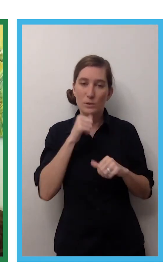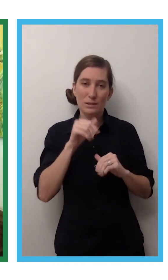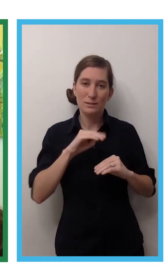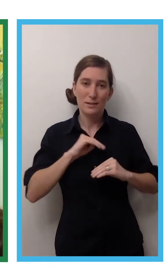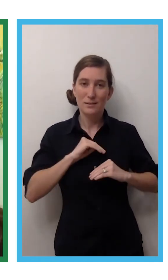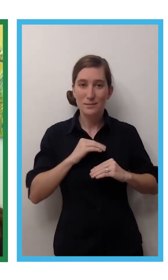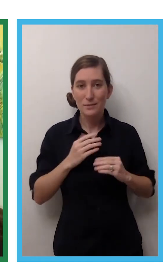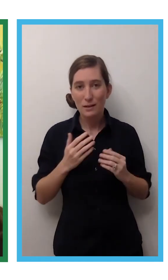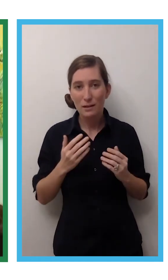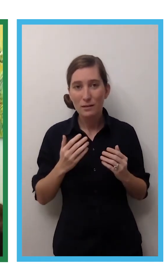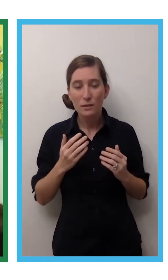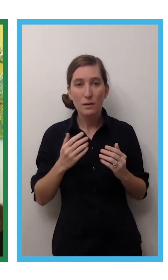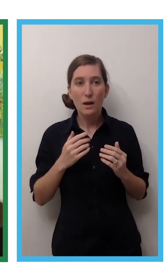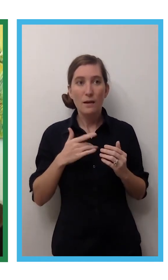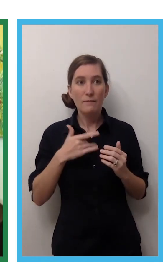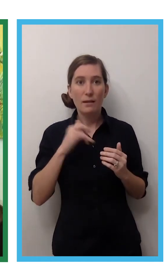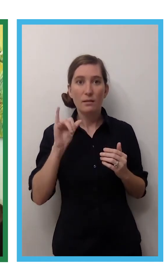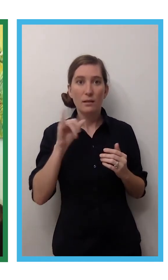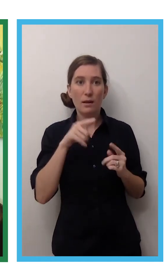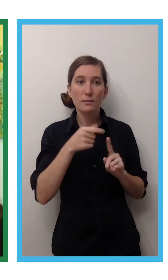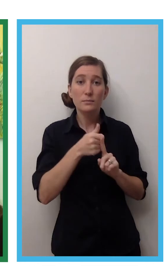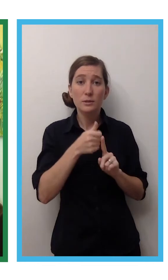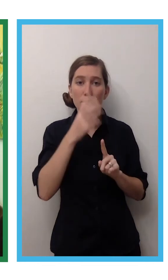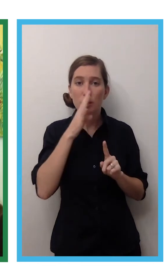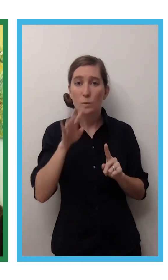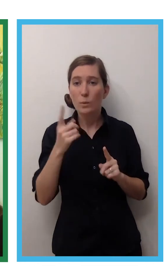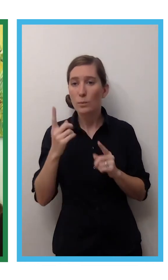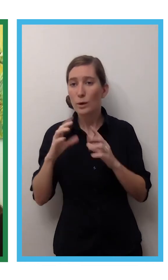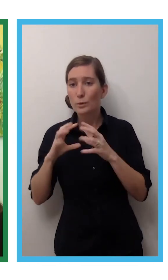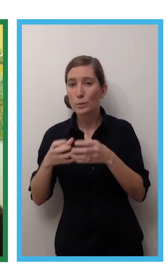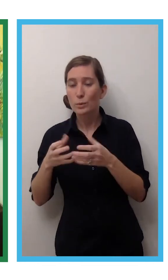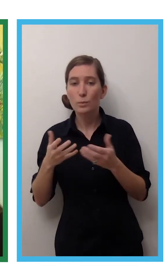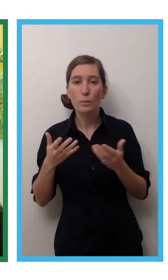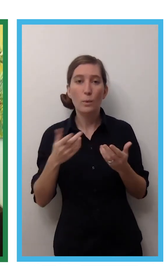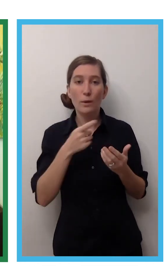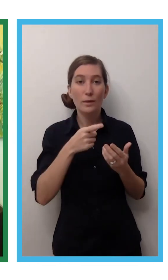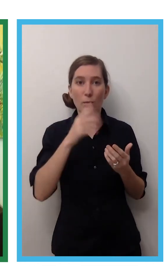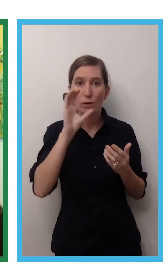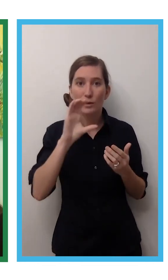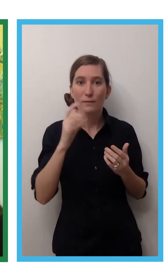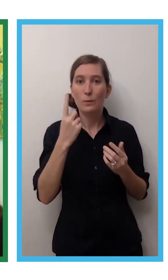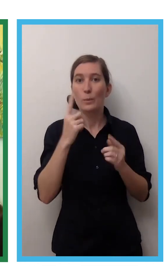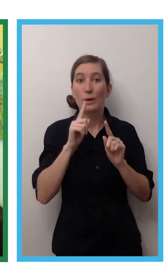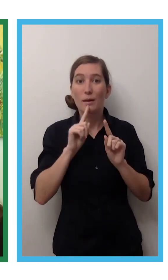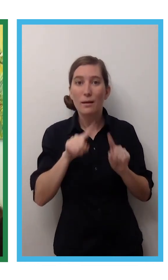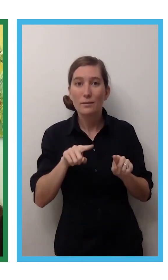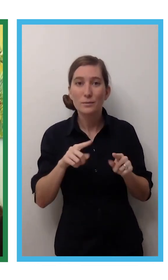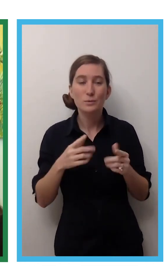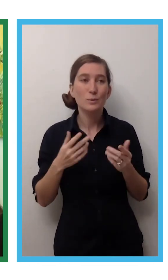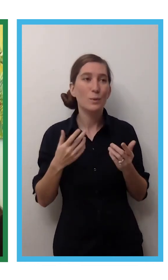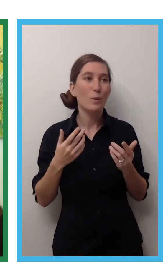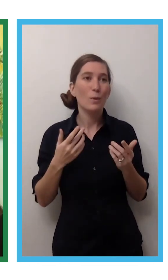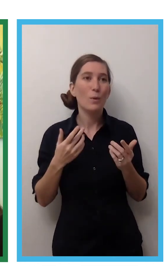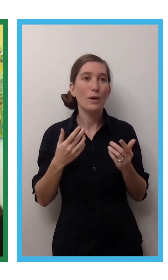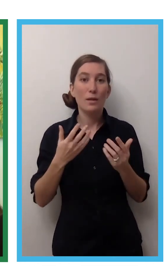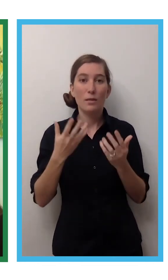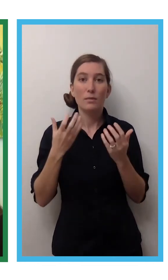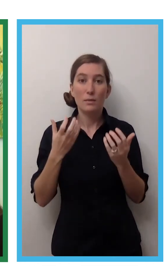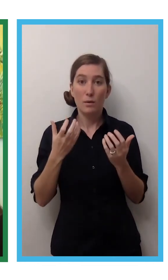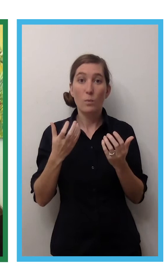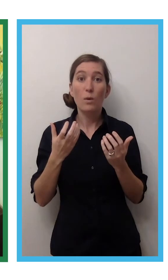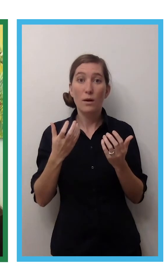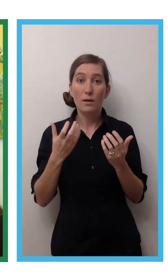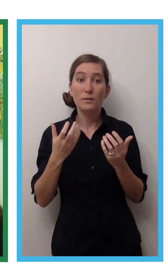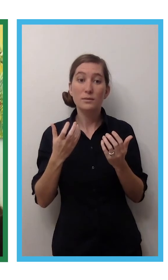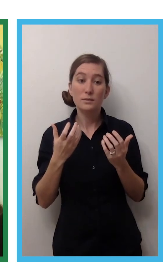particular group, or they were looking for a particular answer, or they were looking to give credibility to an answer they'd already